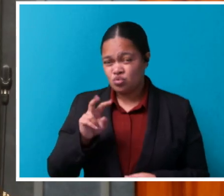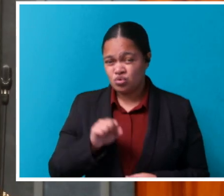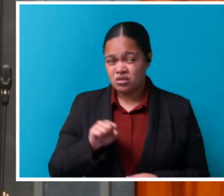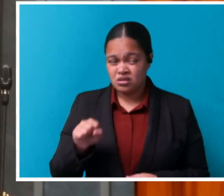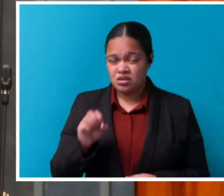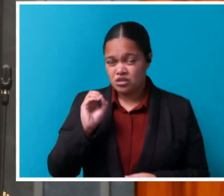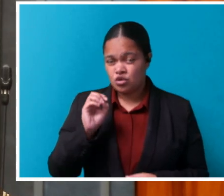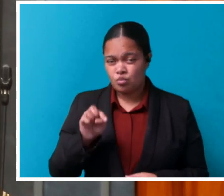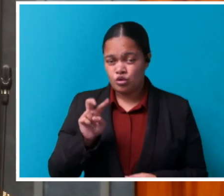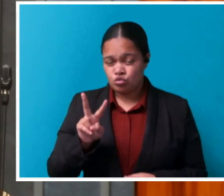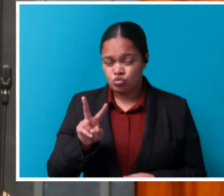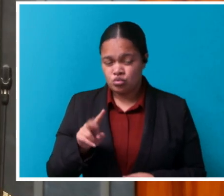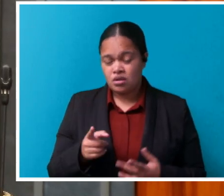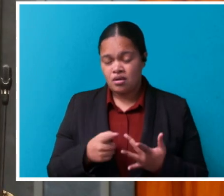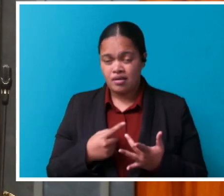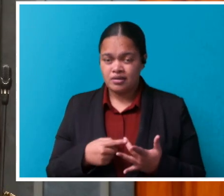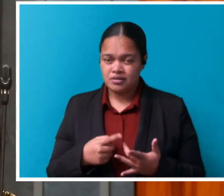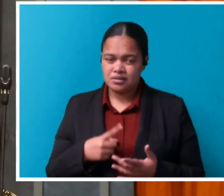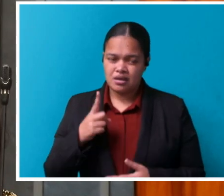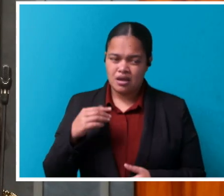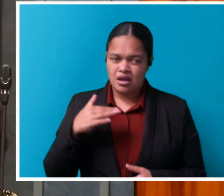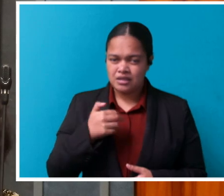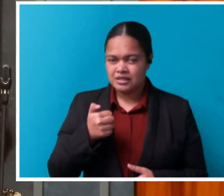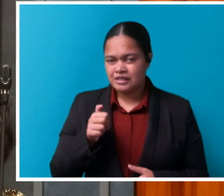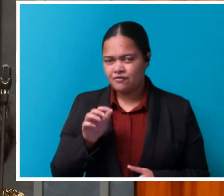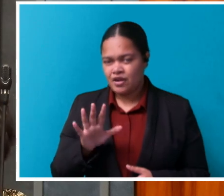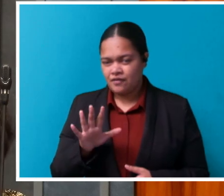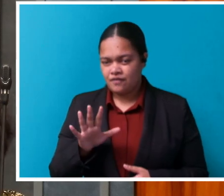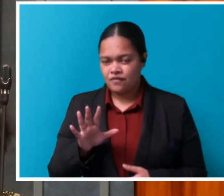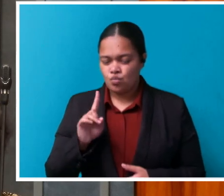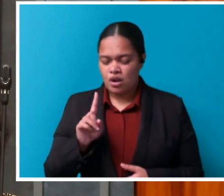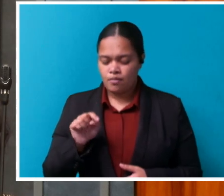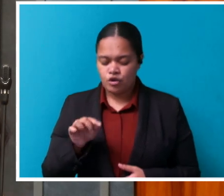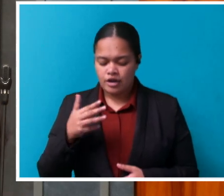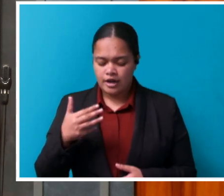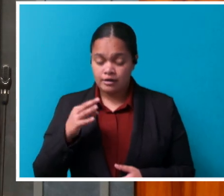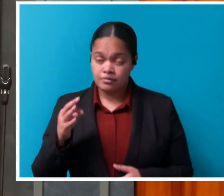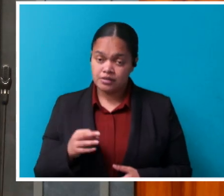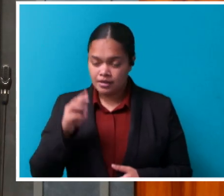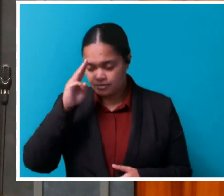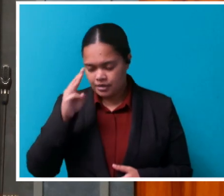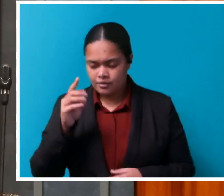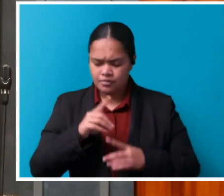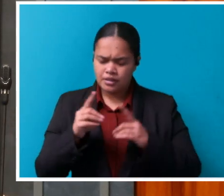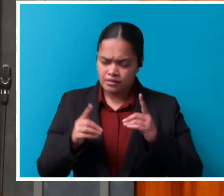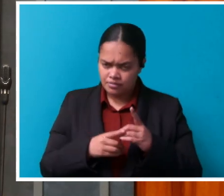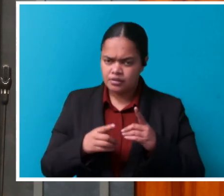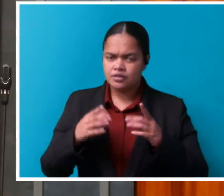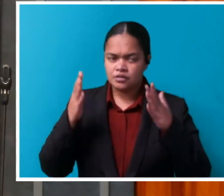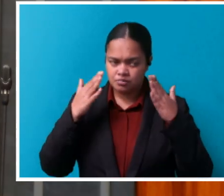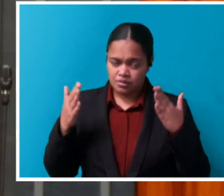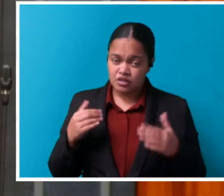0.2%, and others, 165 scholarships, or 1.9%. Madam Deputy Speaker, the